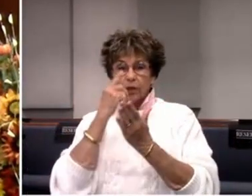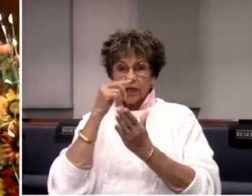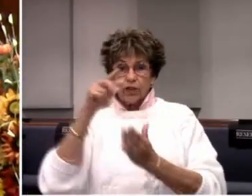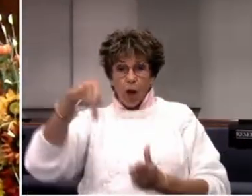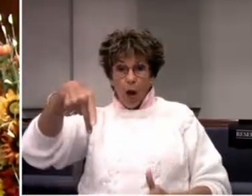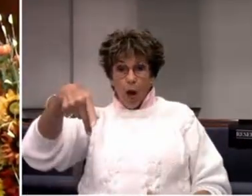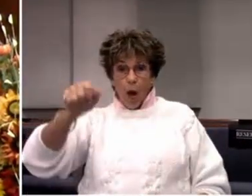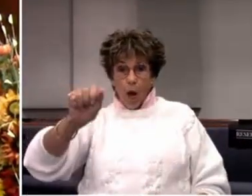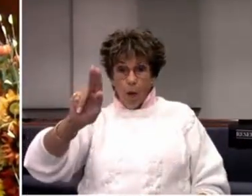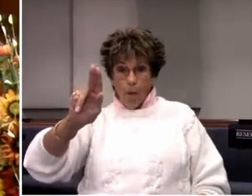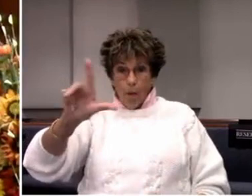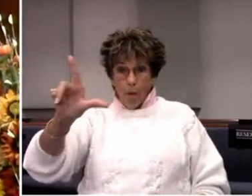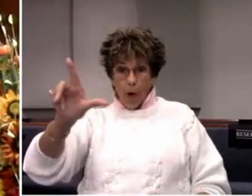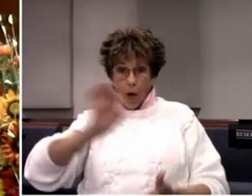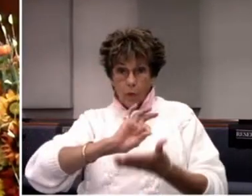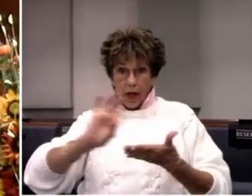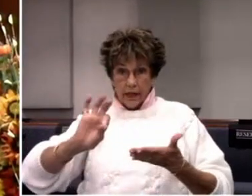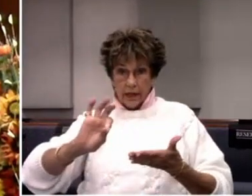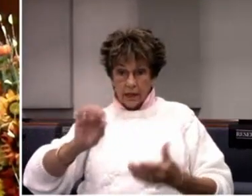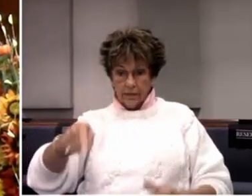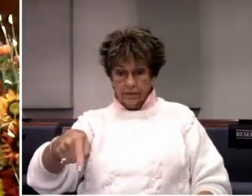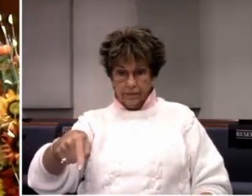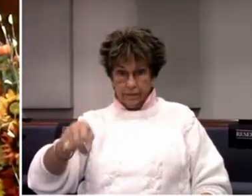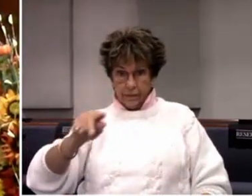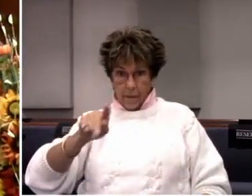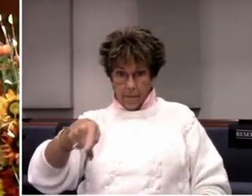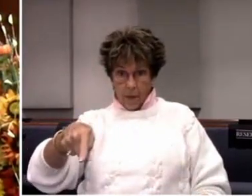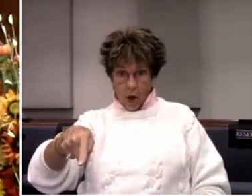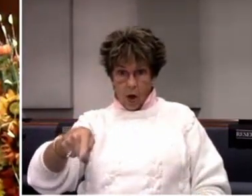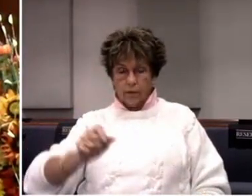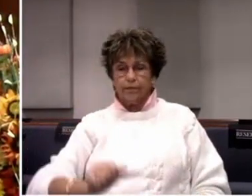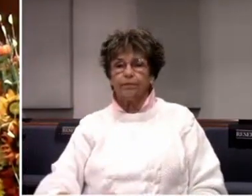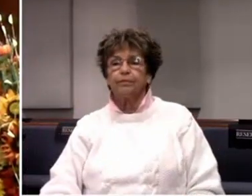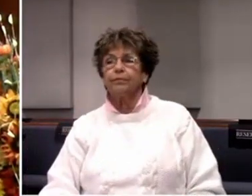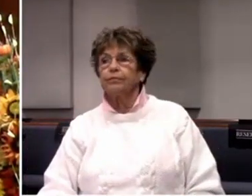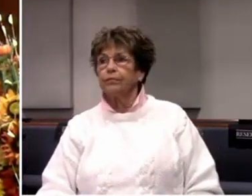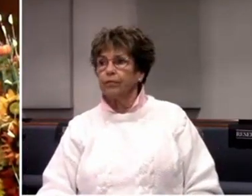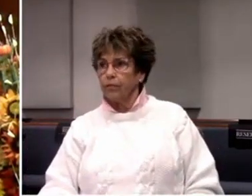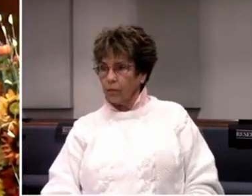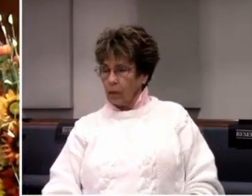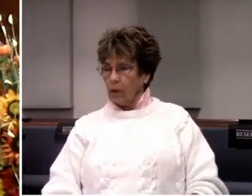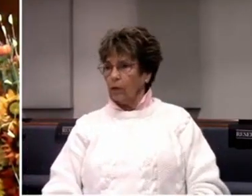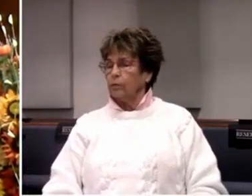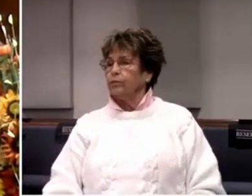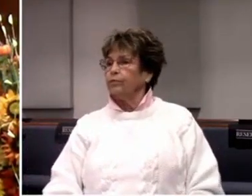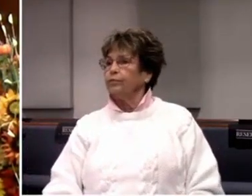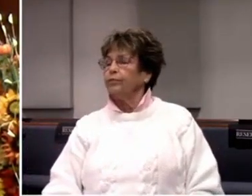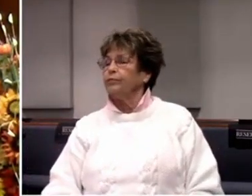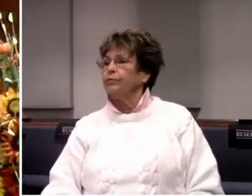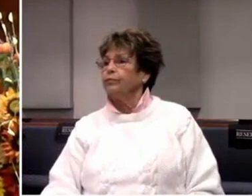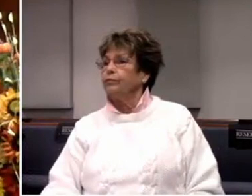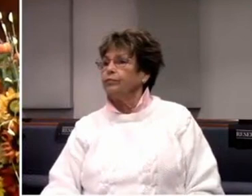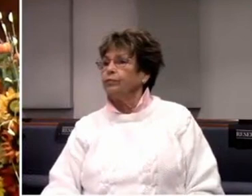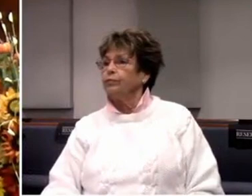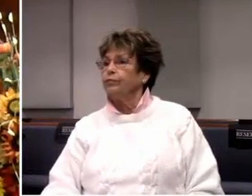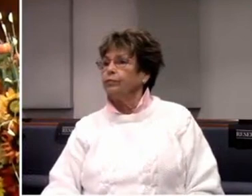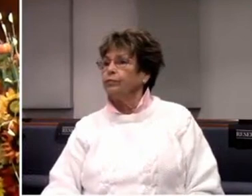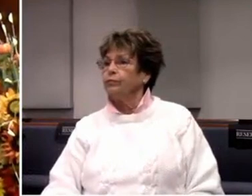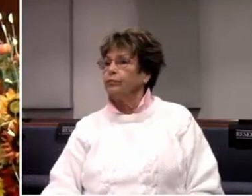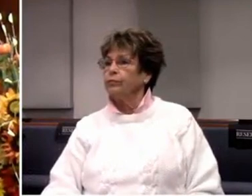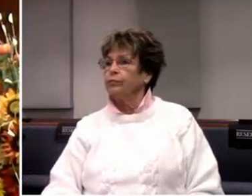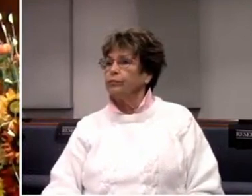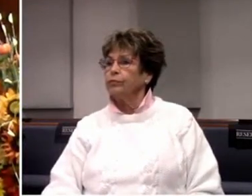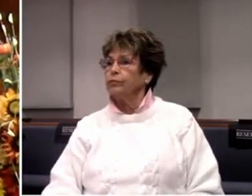here, "Recompense to no man," and finish that phrase out loud with me, please,